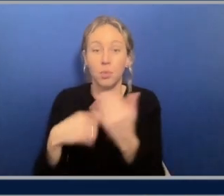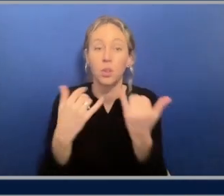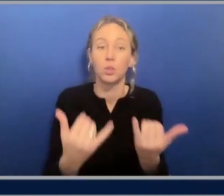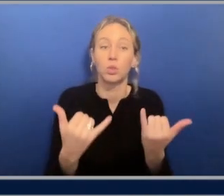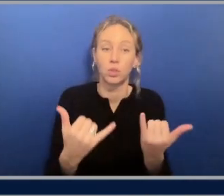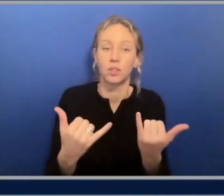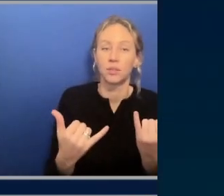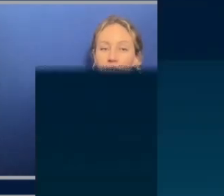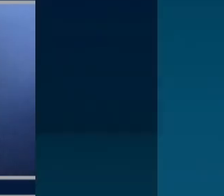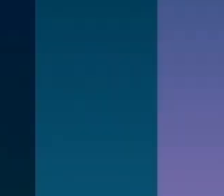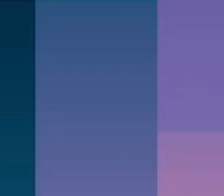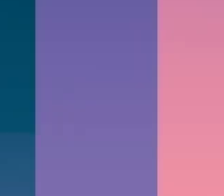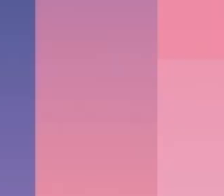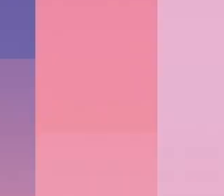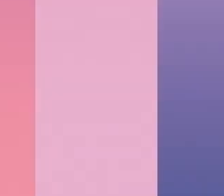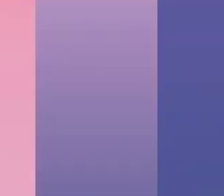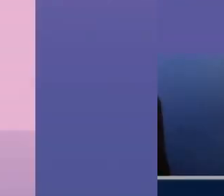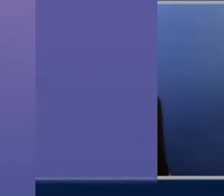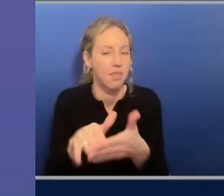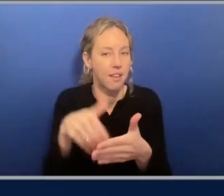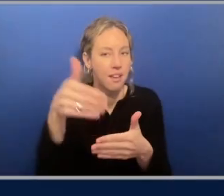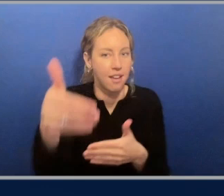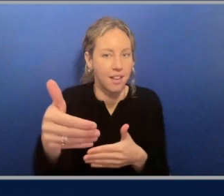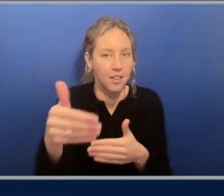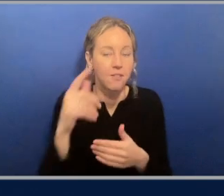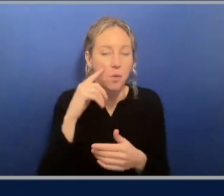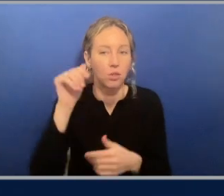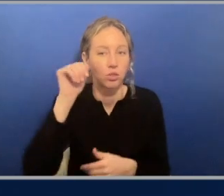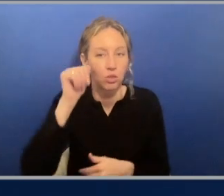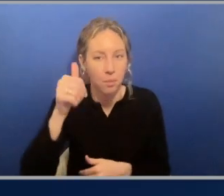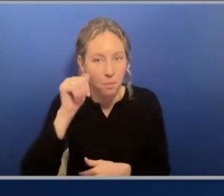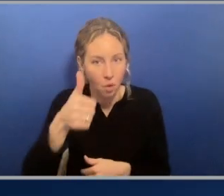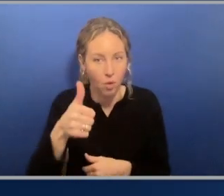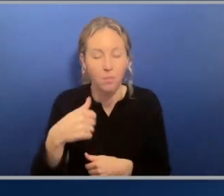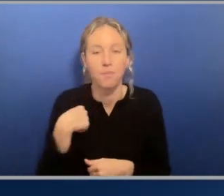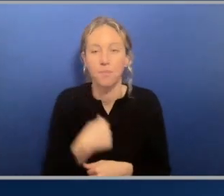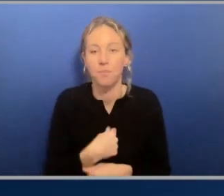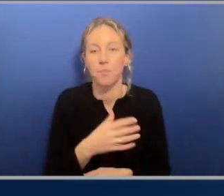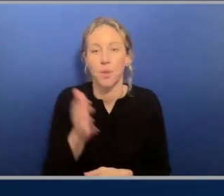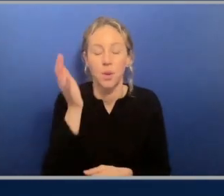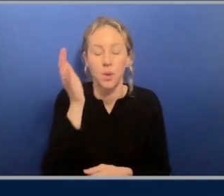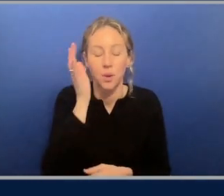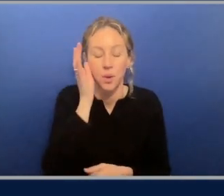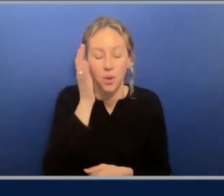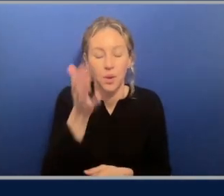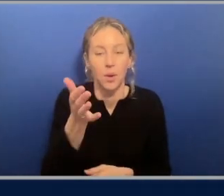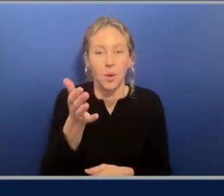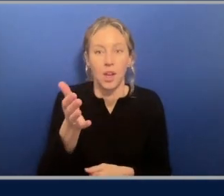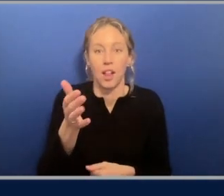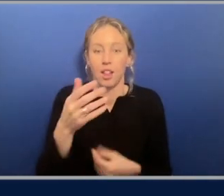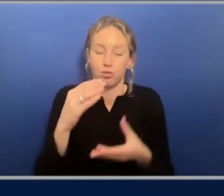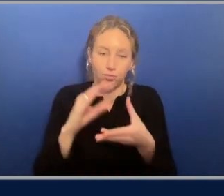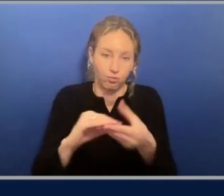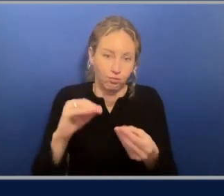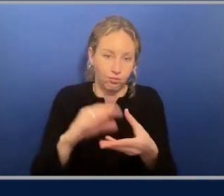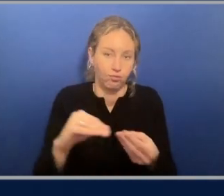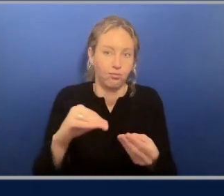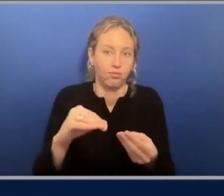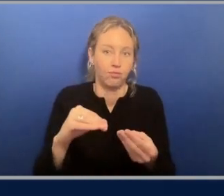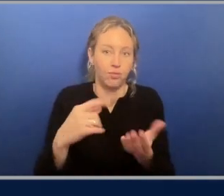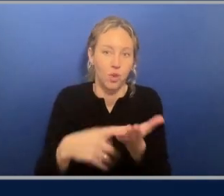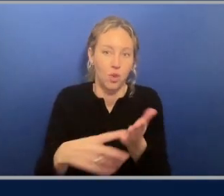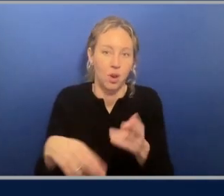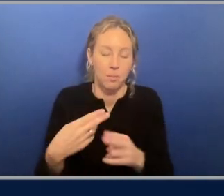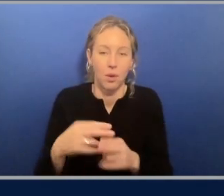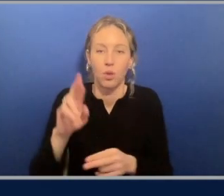So stay tuned for tomorrow when we're going to jump in and dive into your repost user